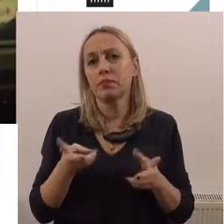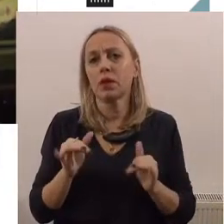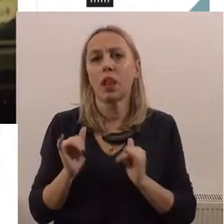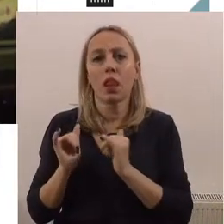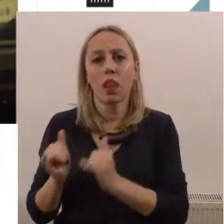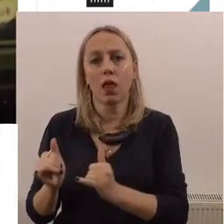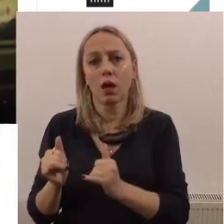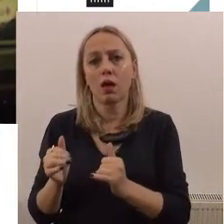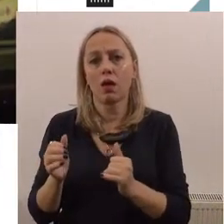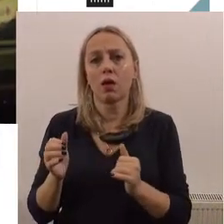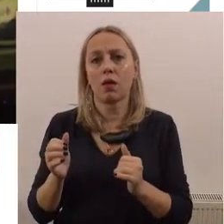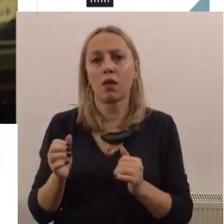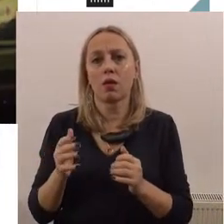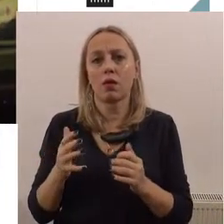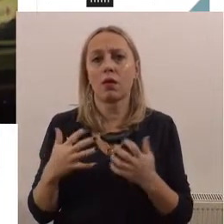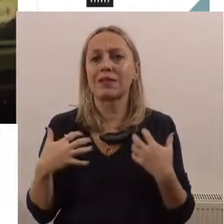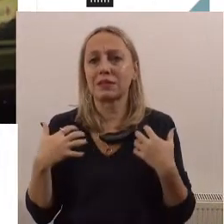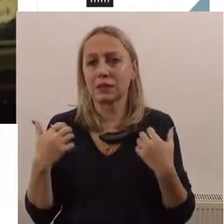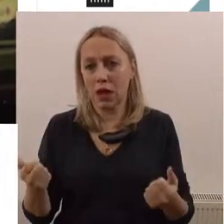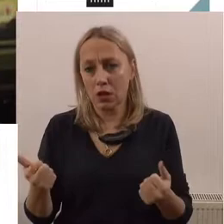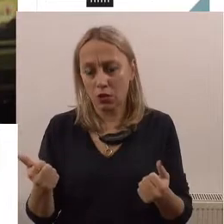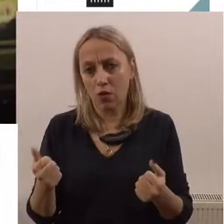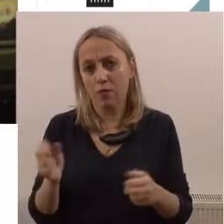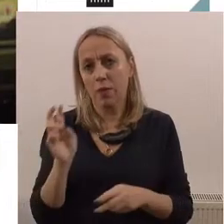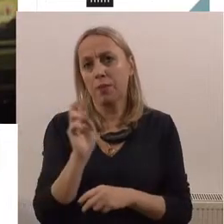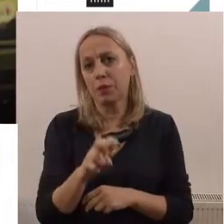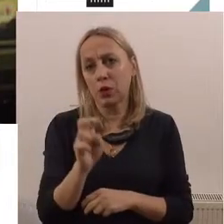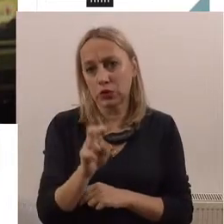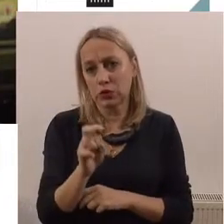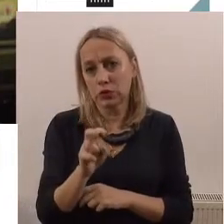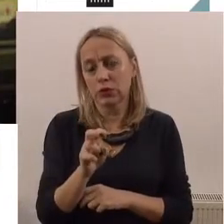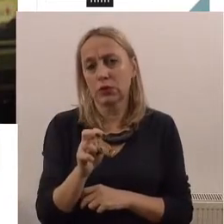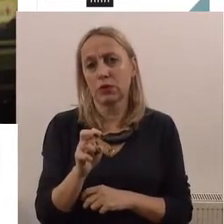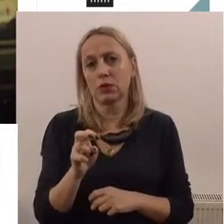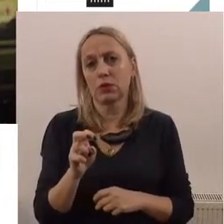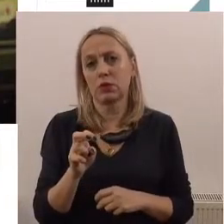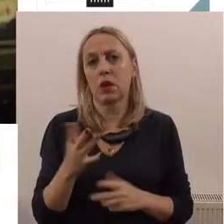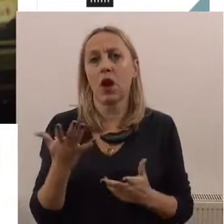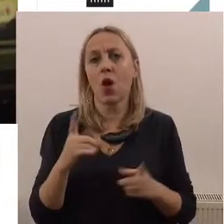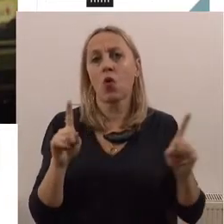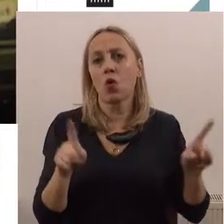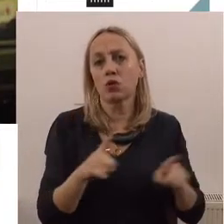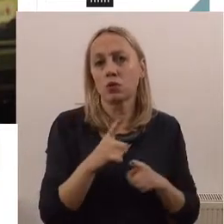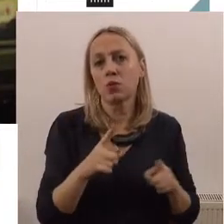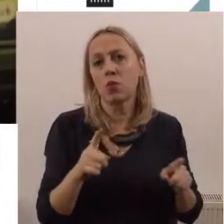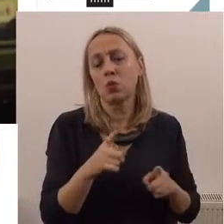whether I would choose to keep the access